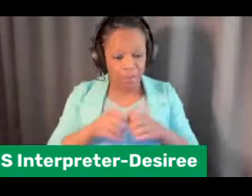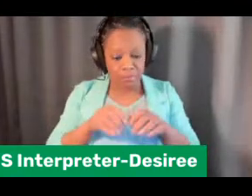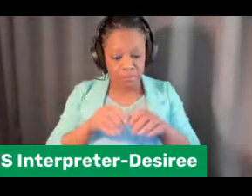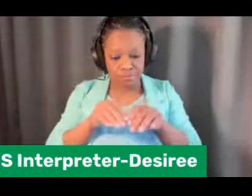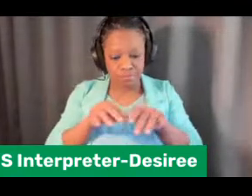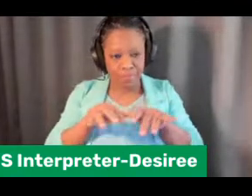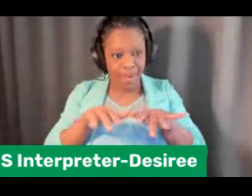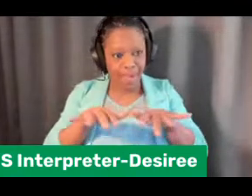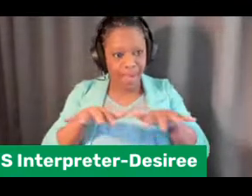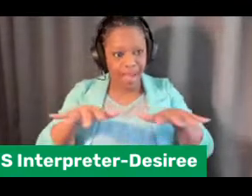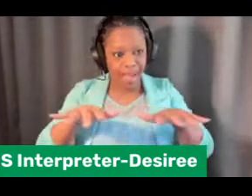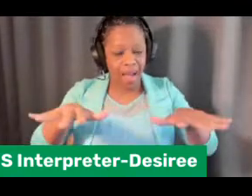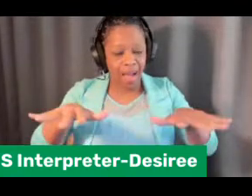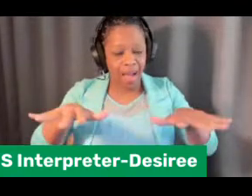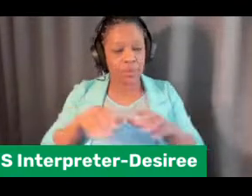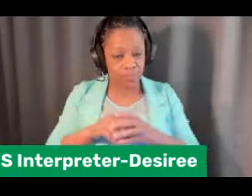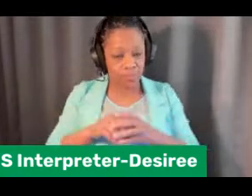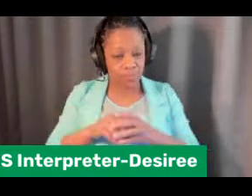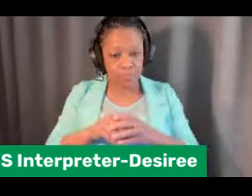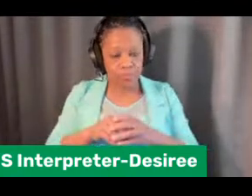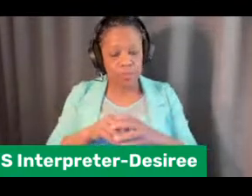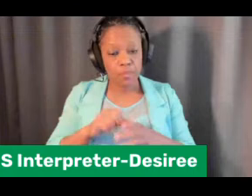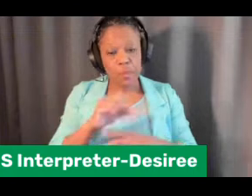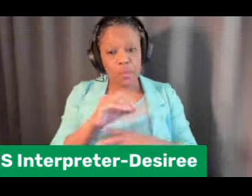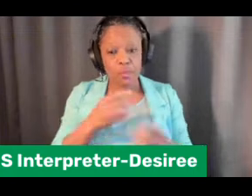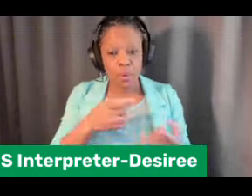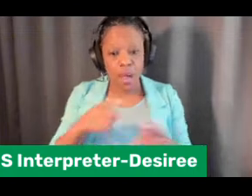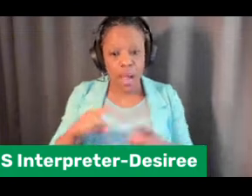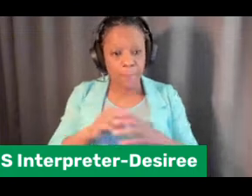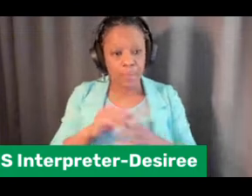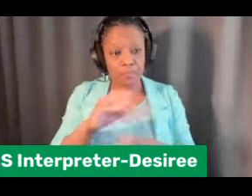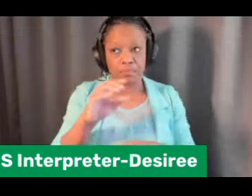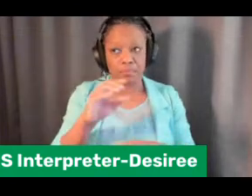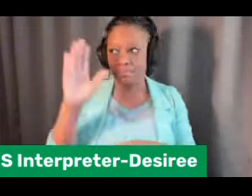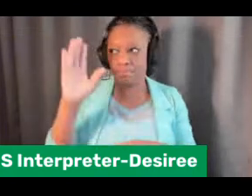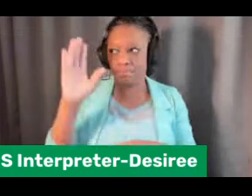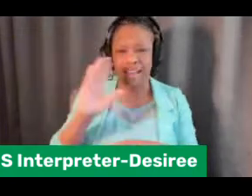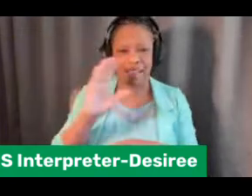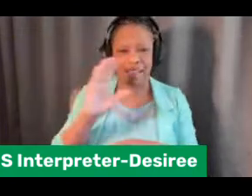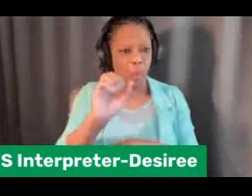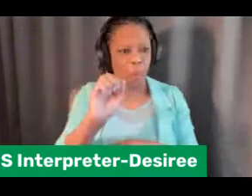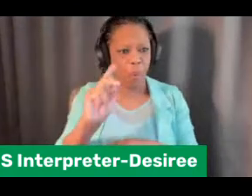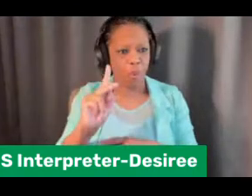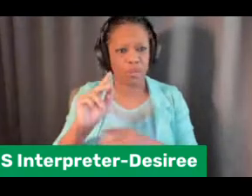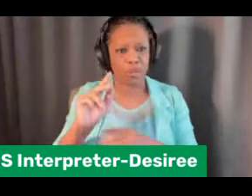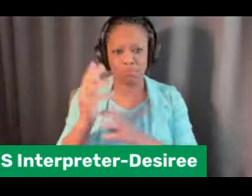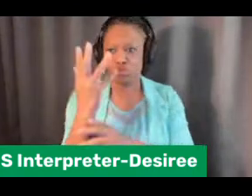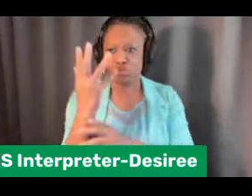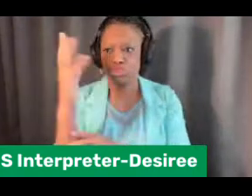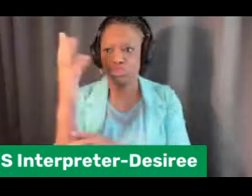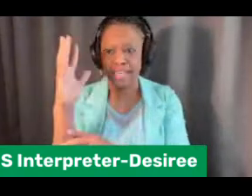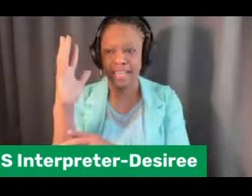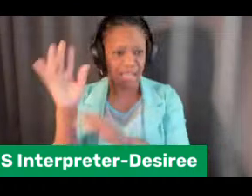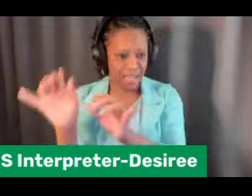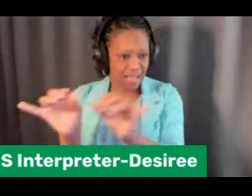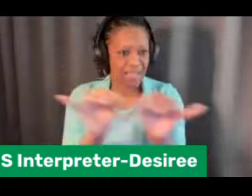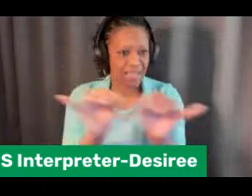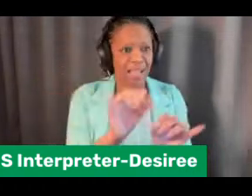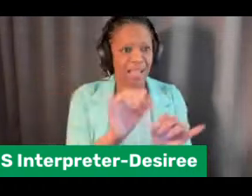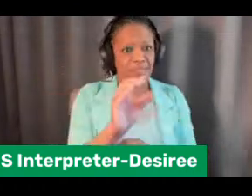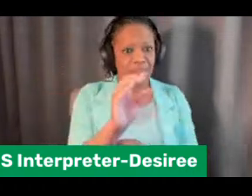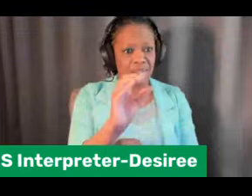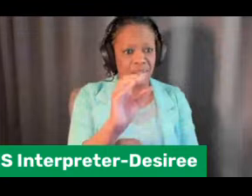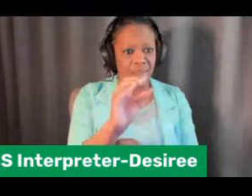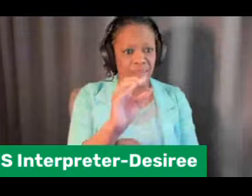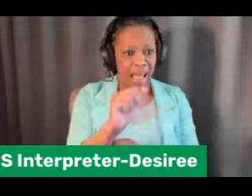land on the U.S., the southeastern seaboard, the oak trees, as these aspen trees do, they